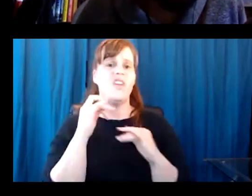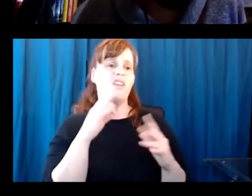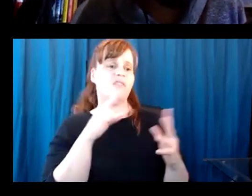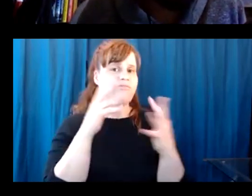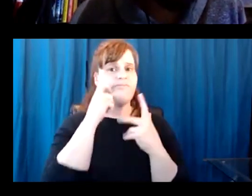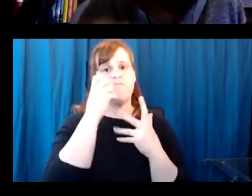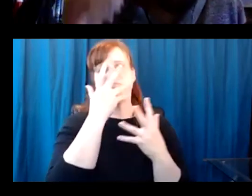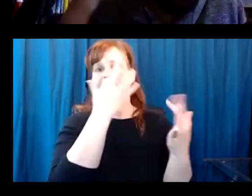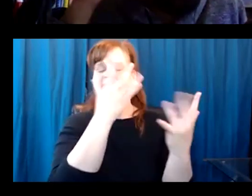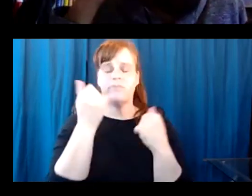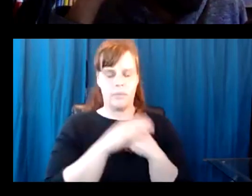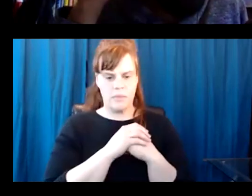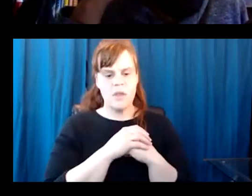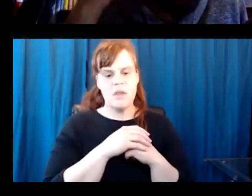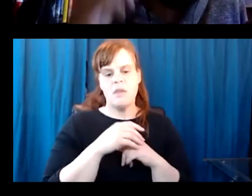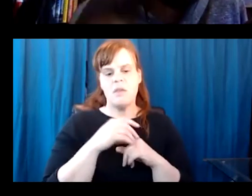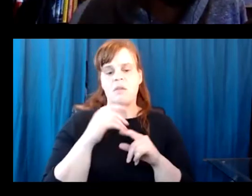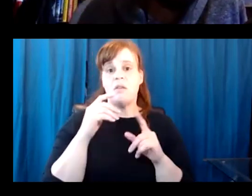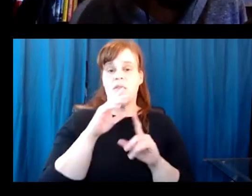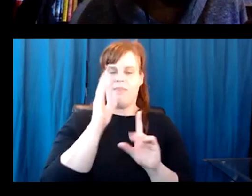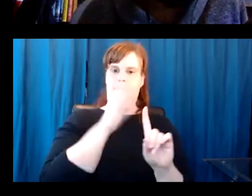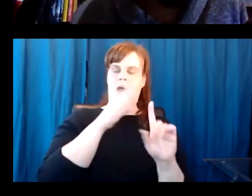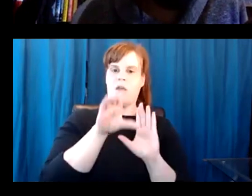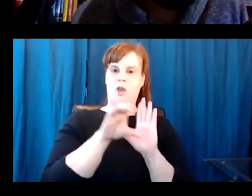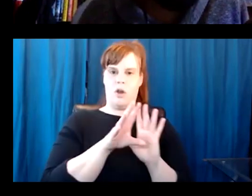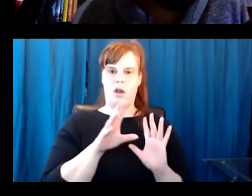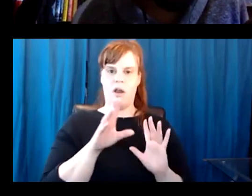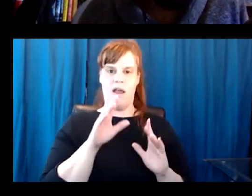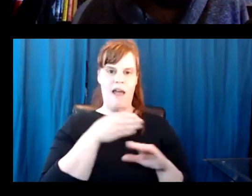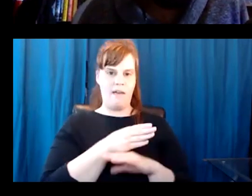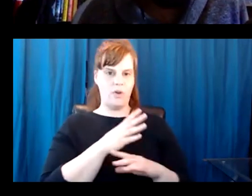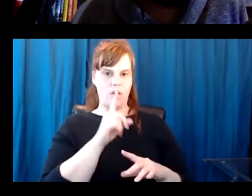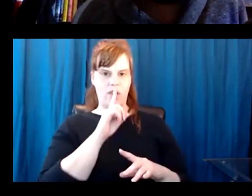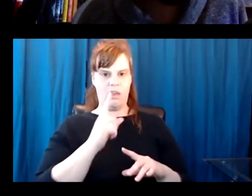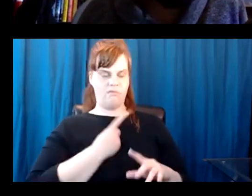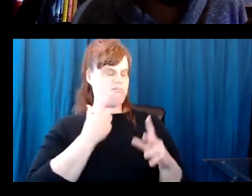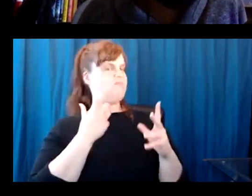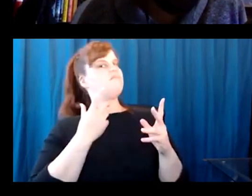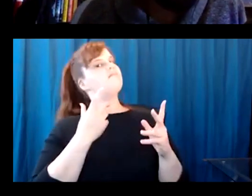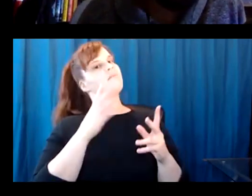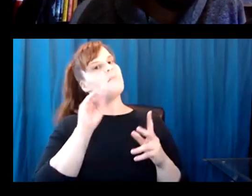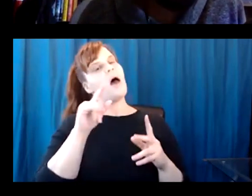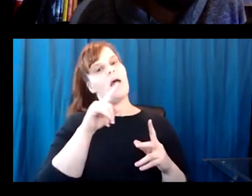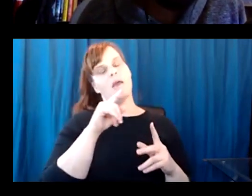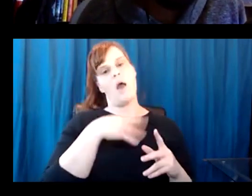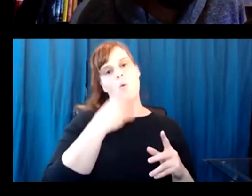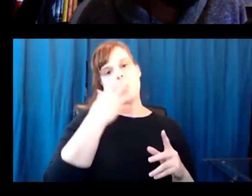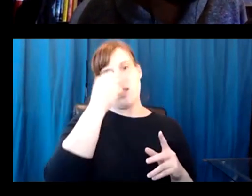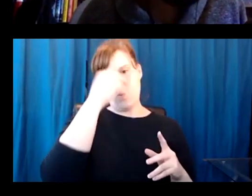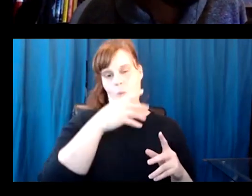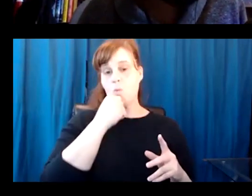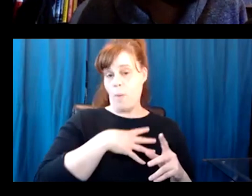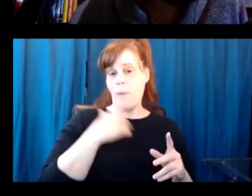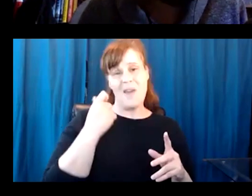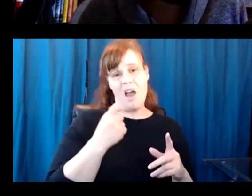Protagonist Max Discher, after having been spurned by a white woman in a Harlem speakeasy on the simple fact of his blackness, reads of